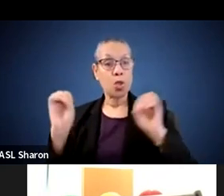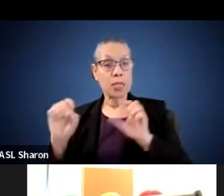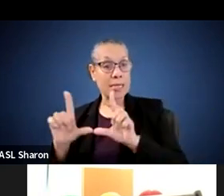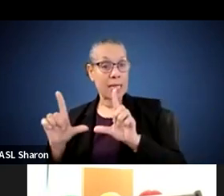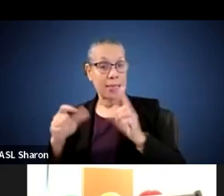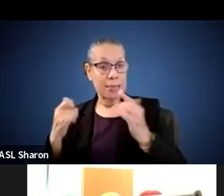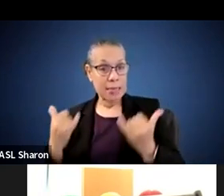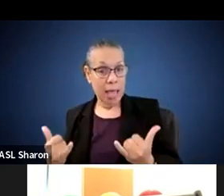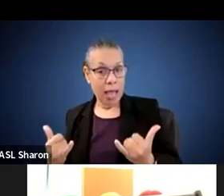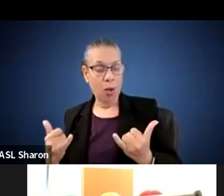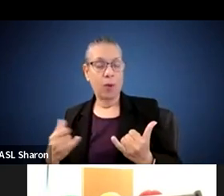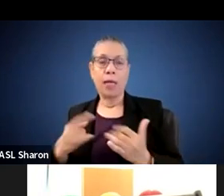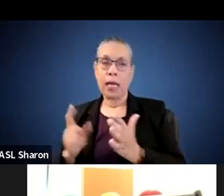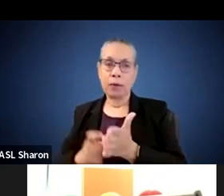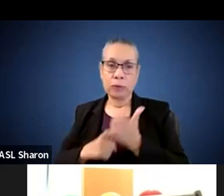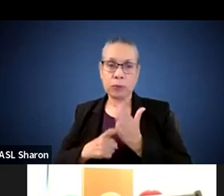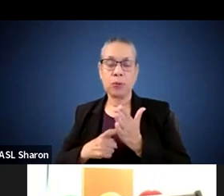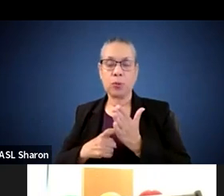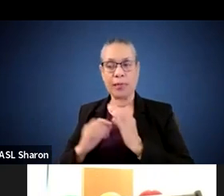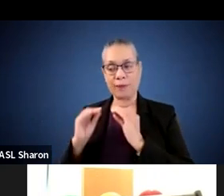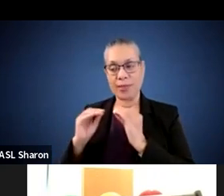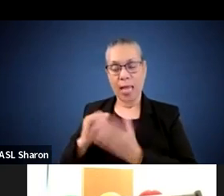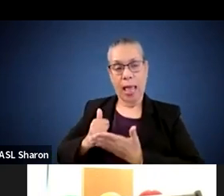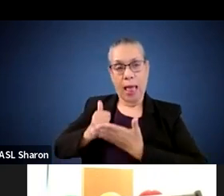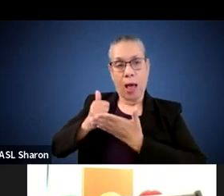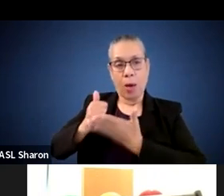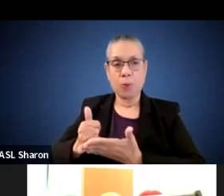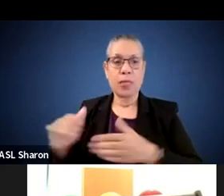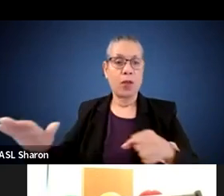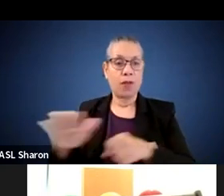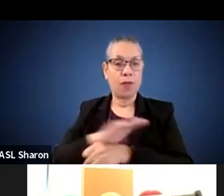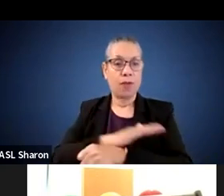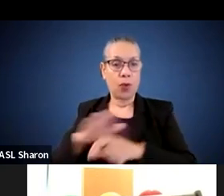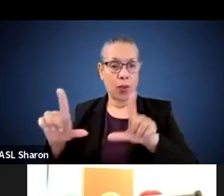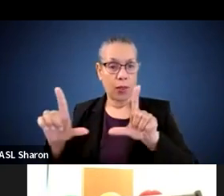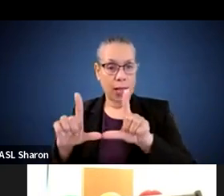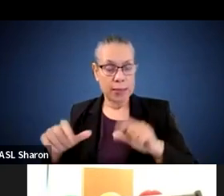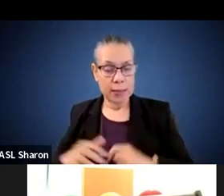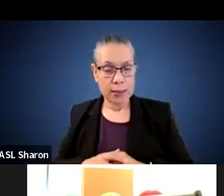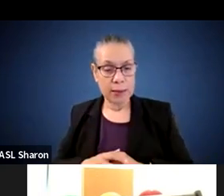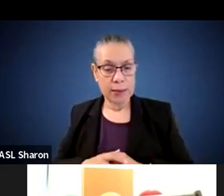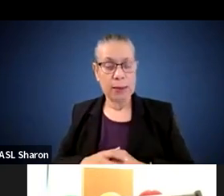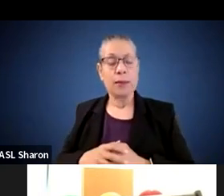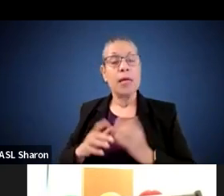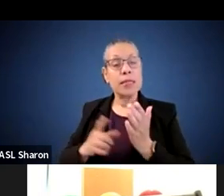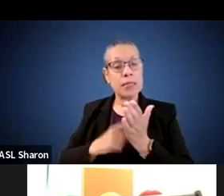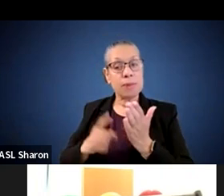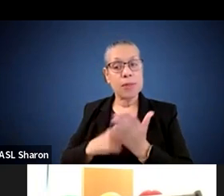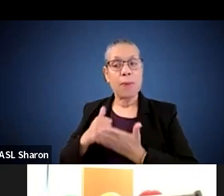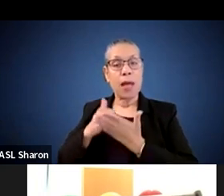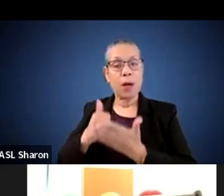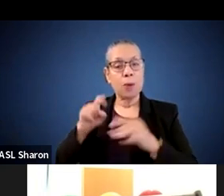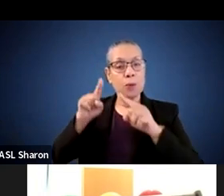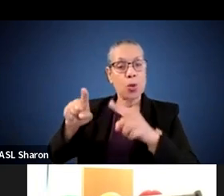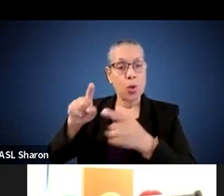and now we have to really coach them through the licensure process in some cases get them enrolled in educator prep